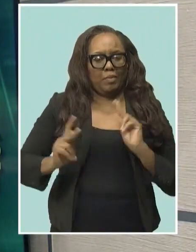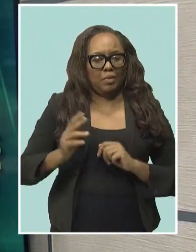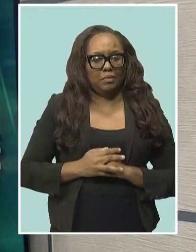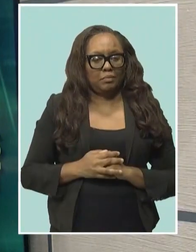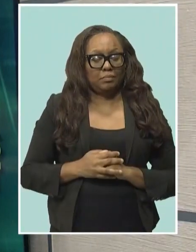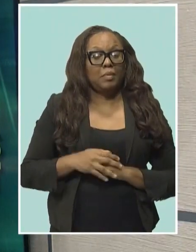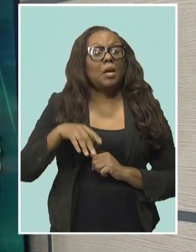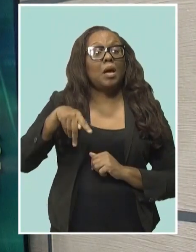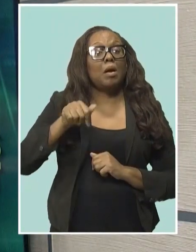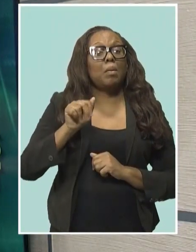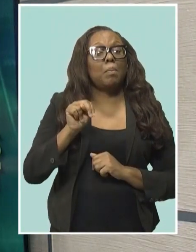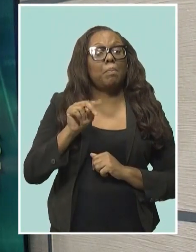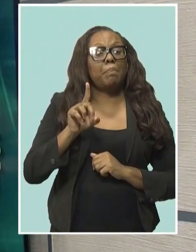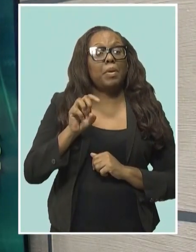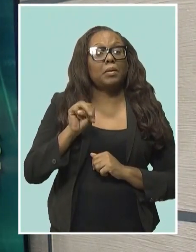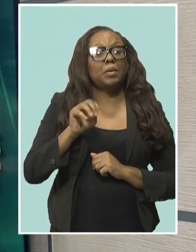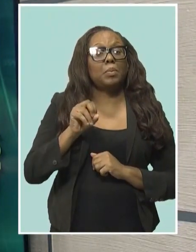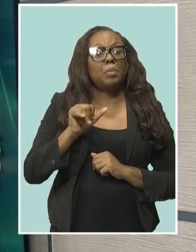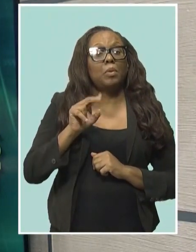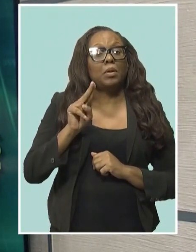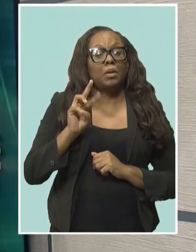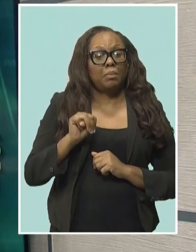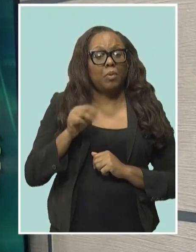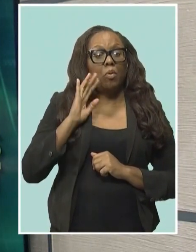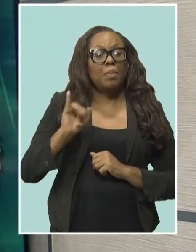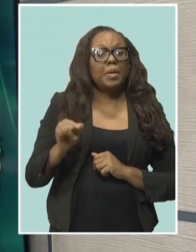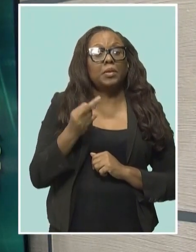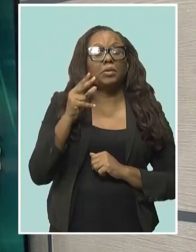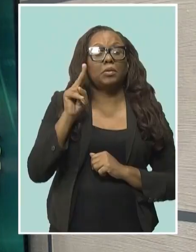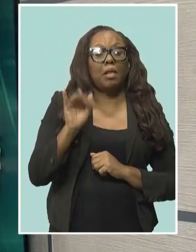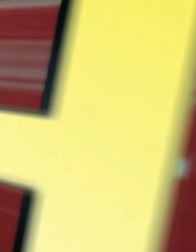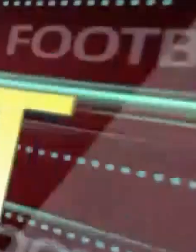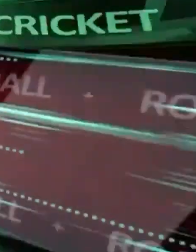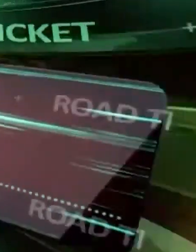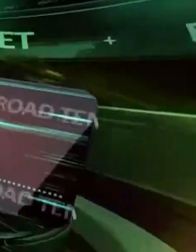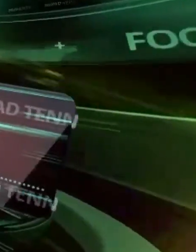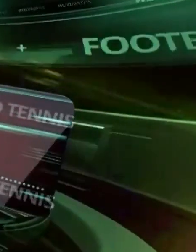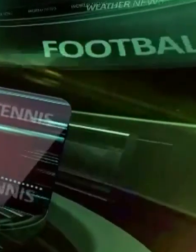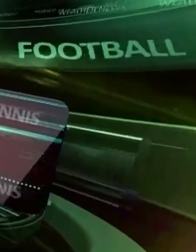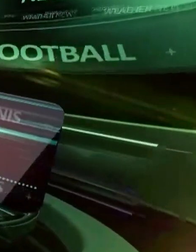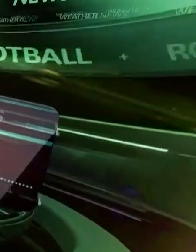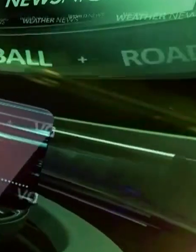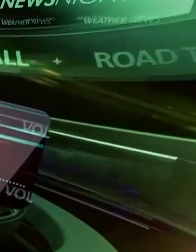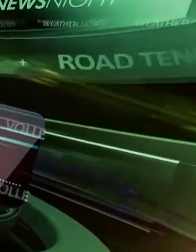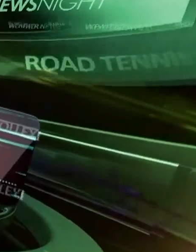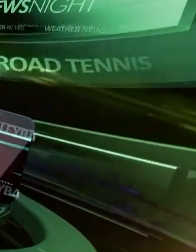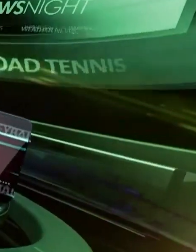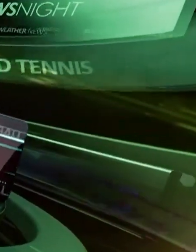is scheduled for July the 16th at the National Botanical Gardens.